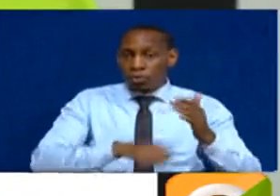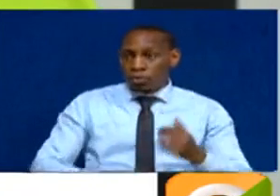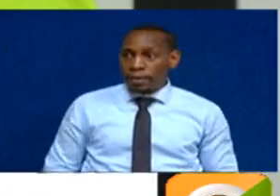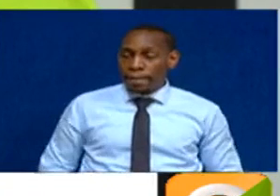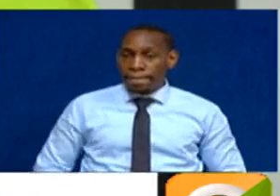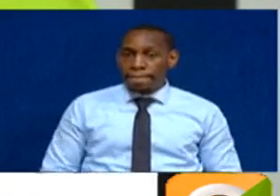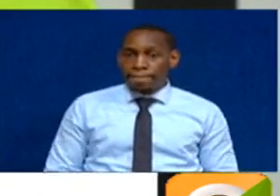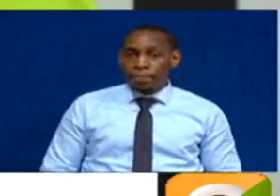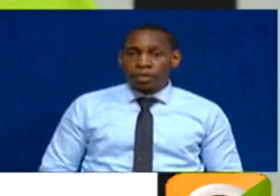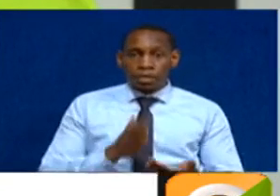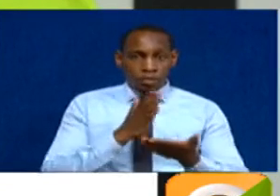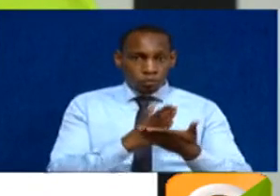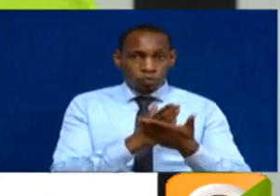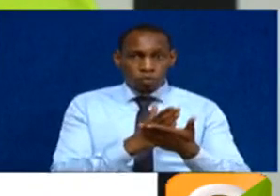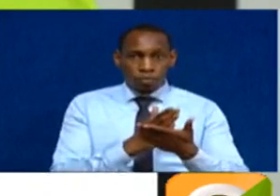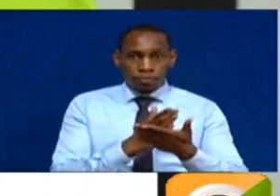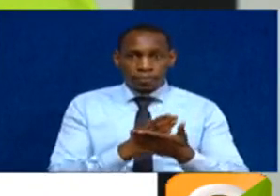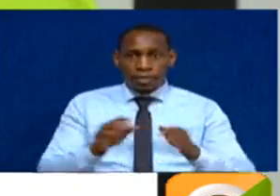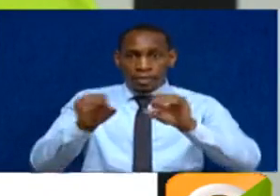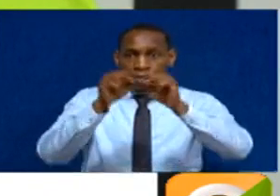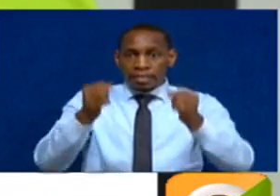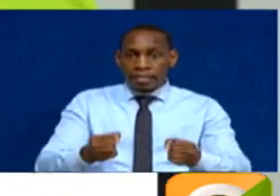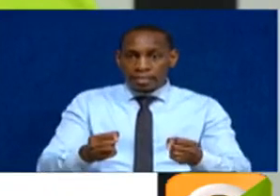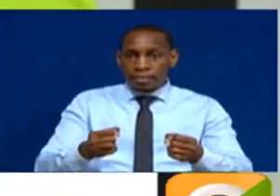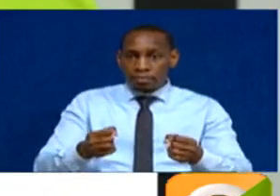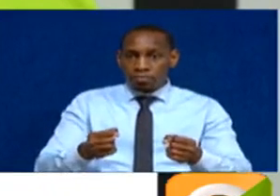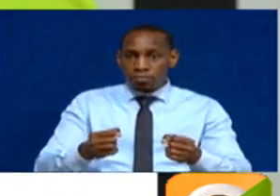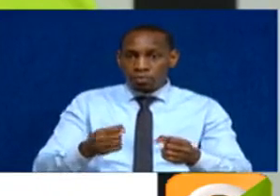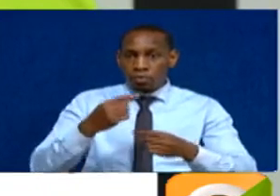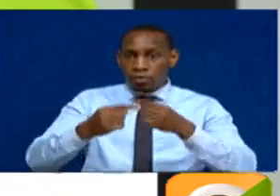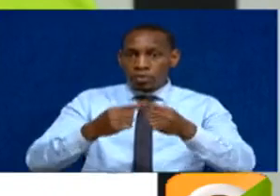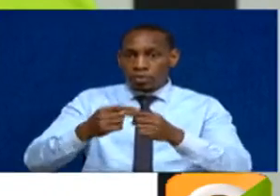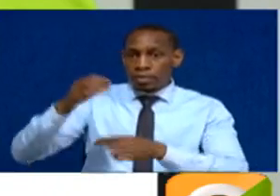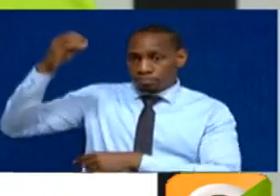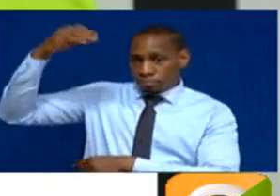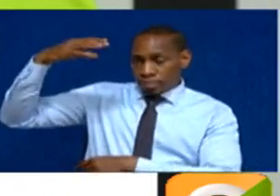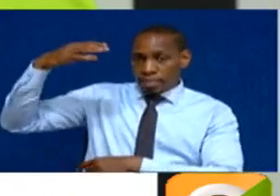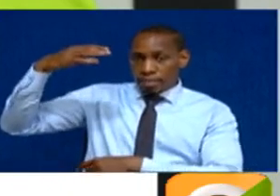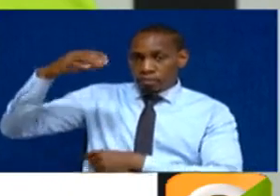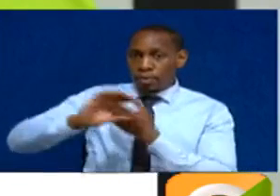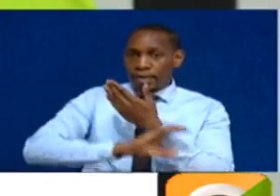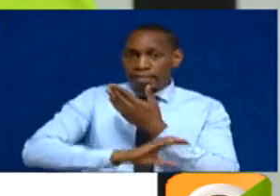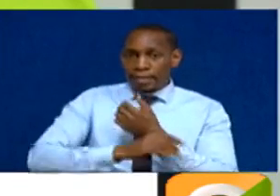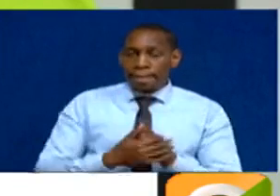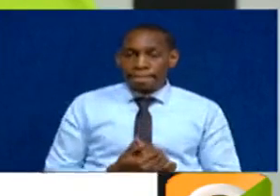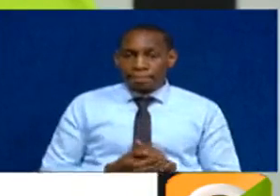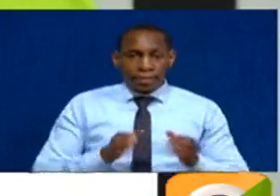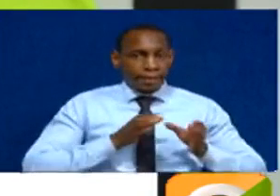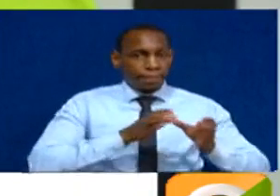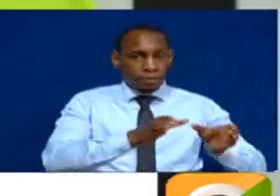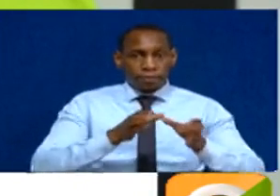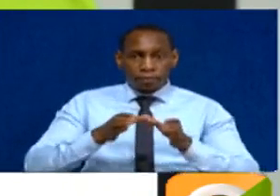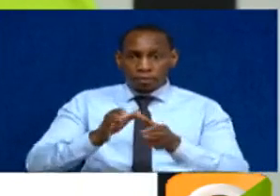had a tremendous systematic increment of electricity in the country, it's